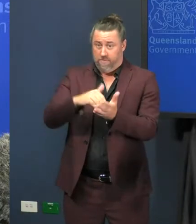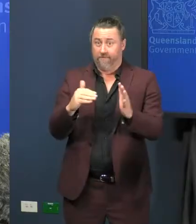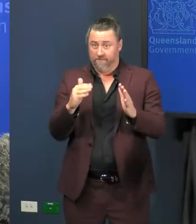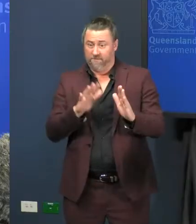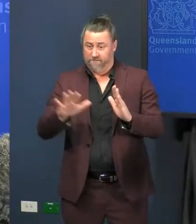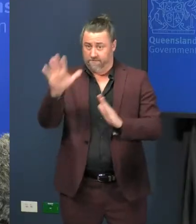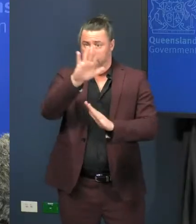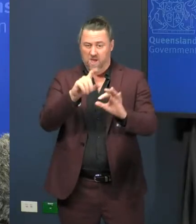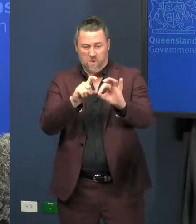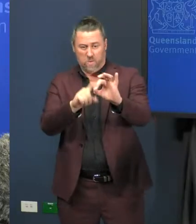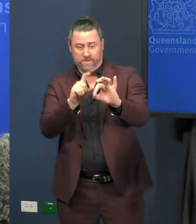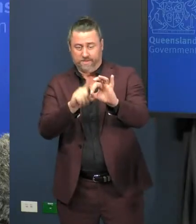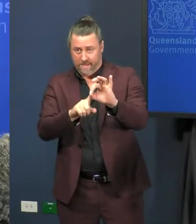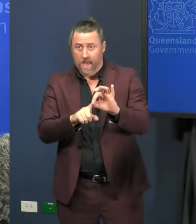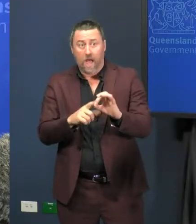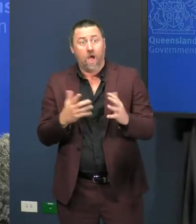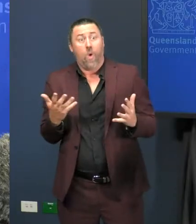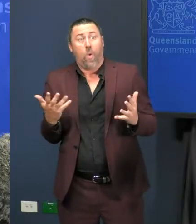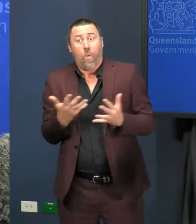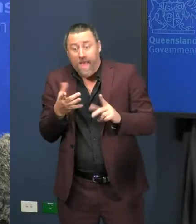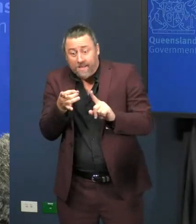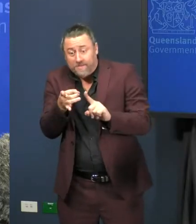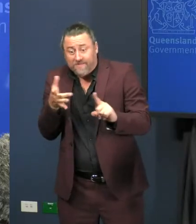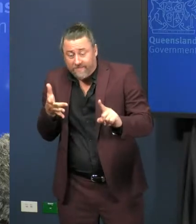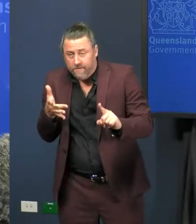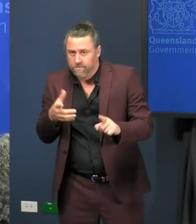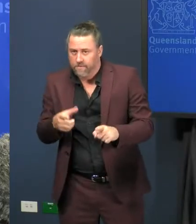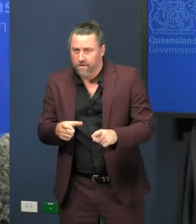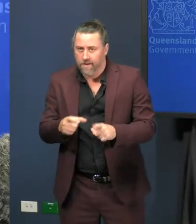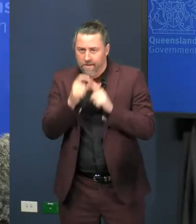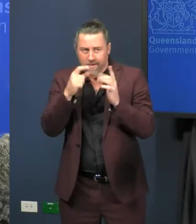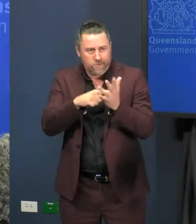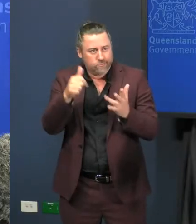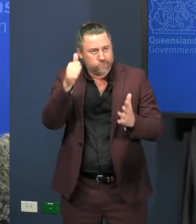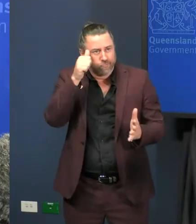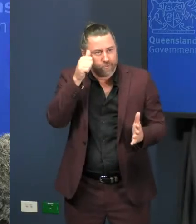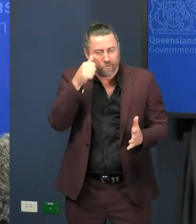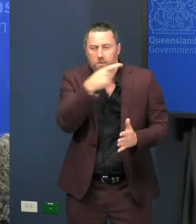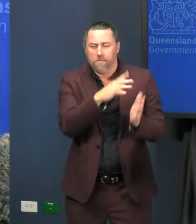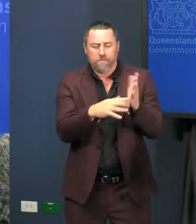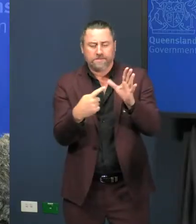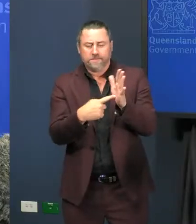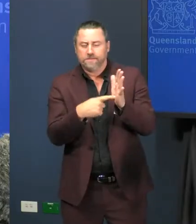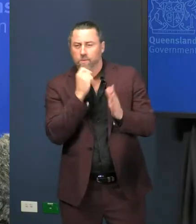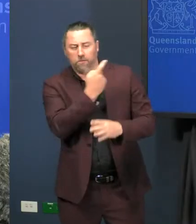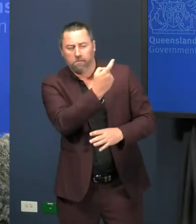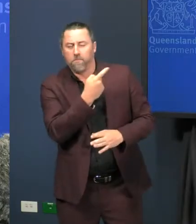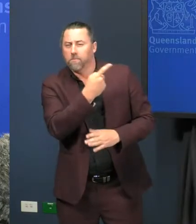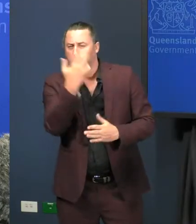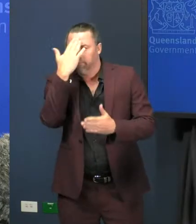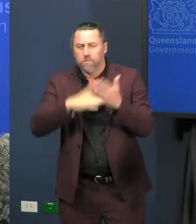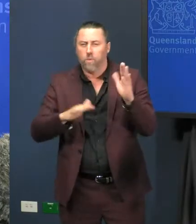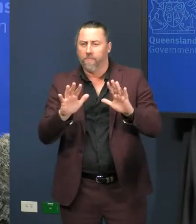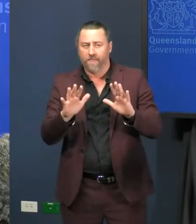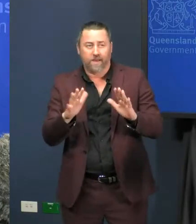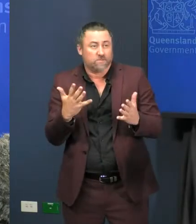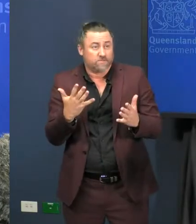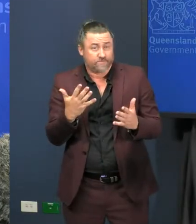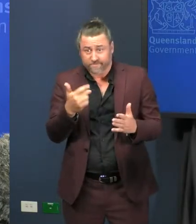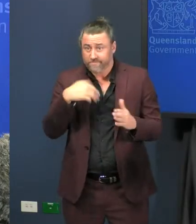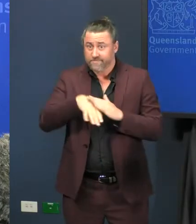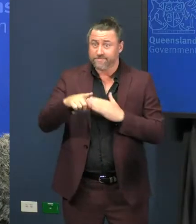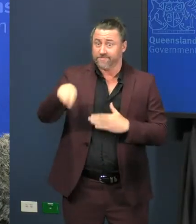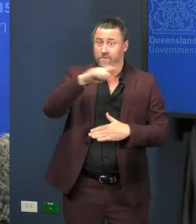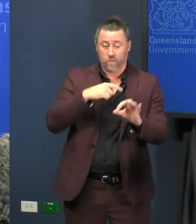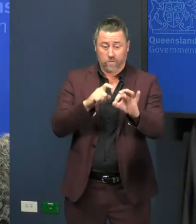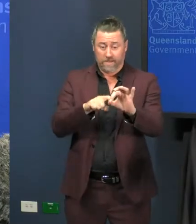broad area, and Matt from the Bureau will explain why. But we're asking Queenslanders, and a large number of them, to